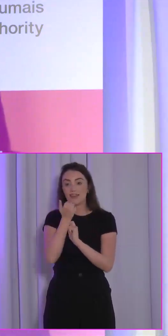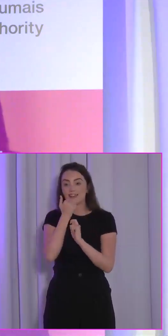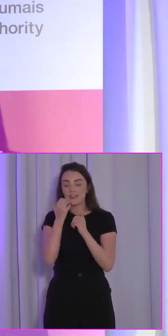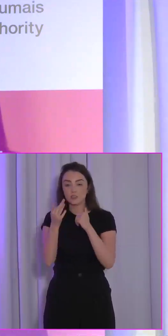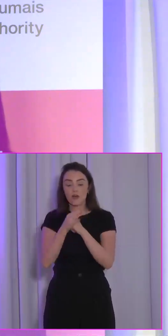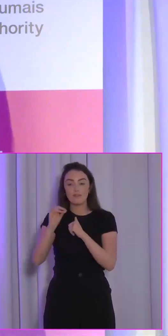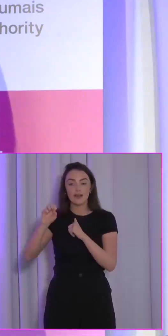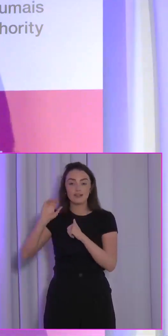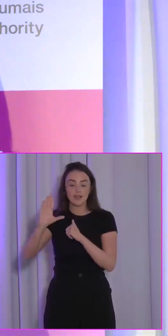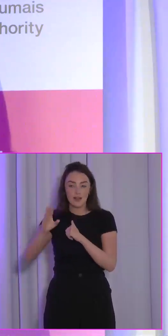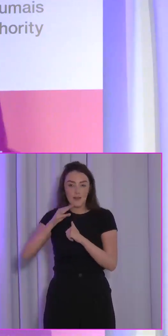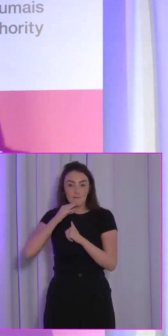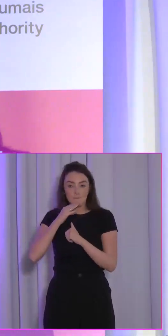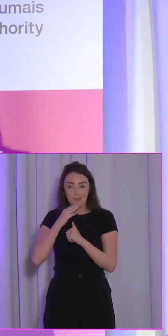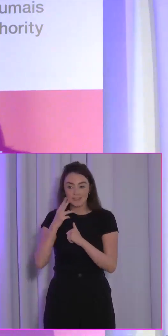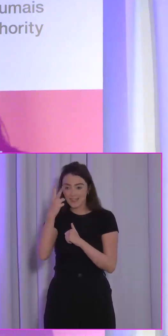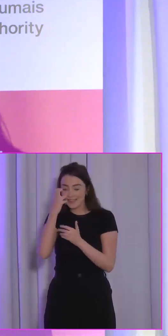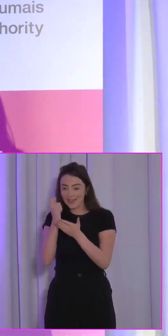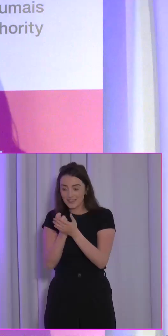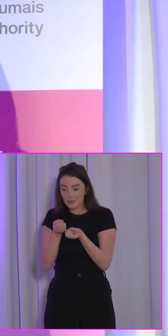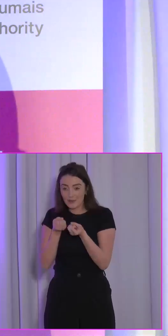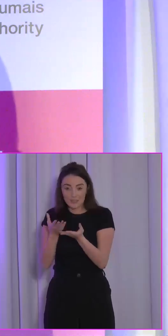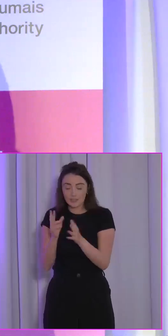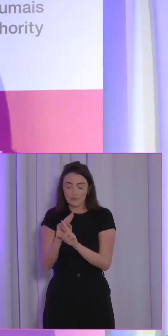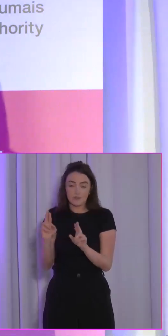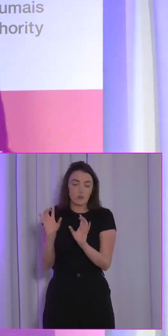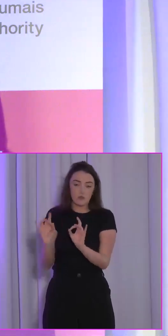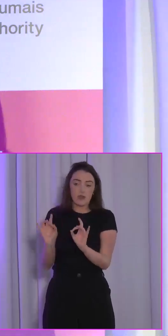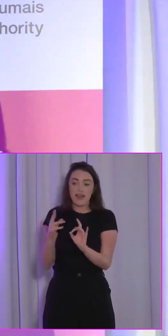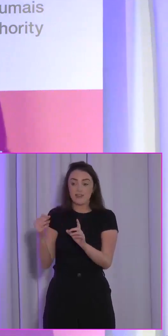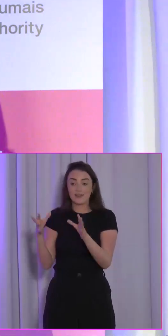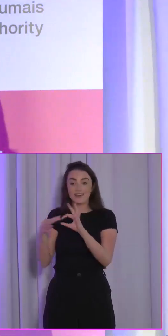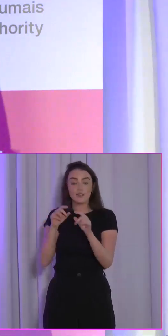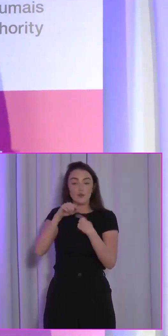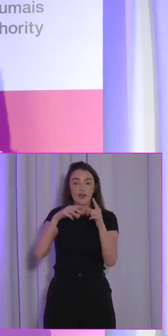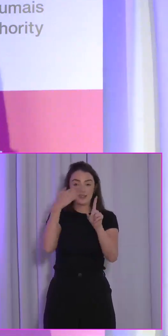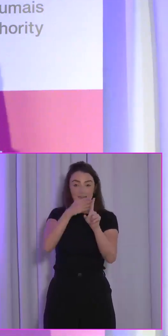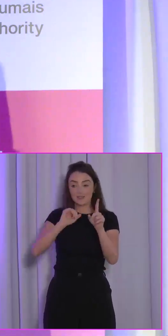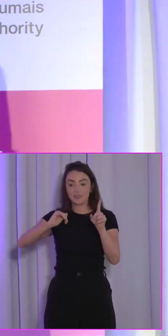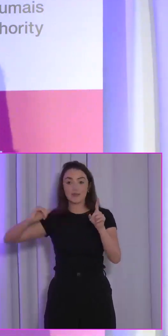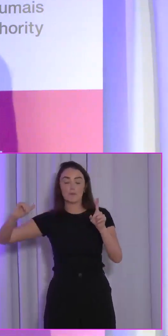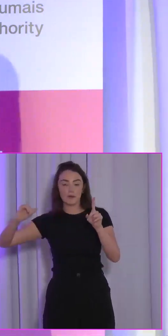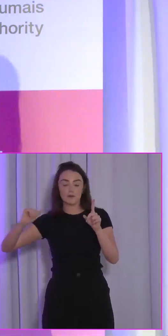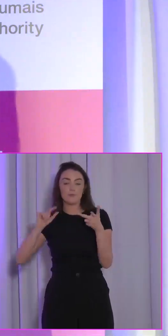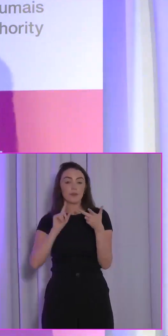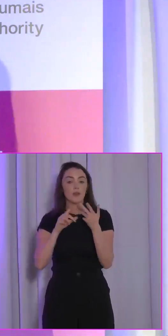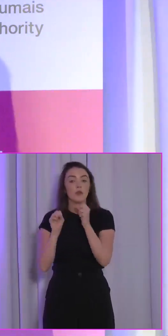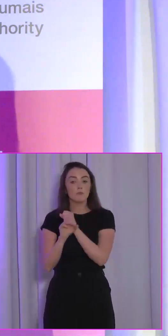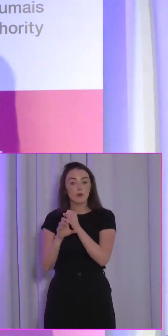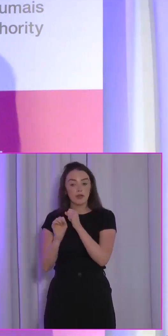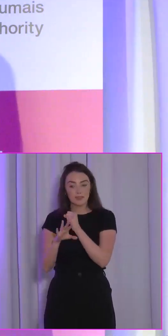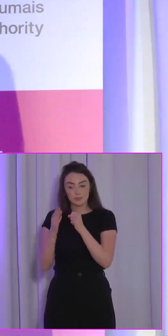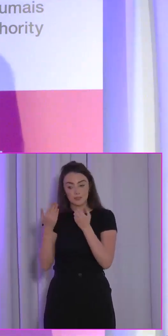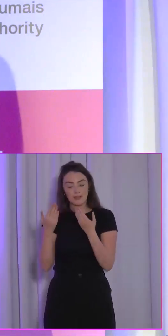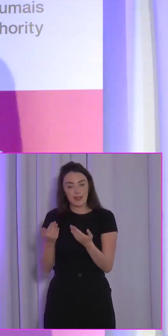Irish Sign Language so that overnight provision in the middle of the night doesn't count towards their targets. And broadcasters and VOD providers are now going